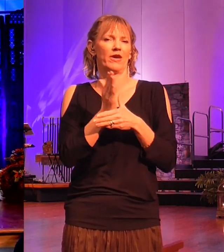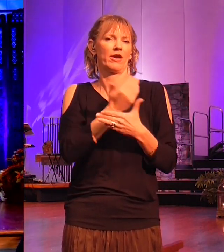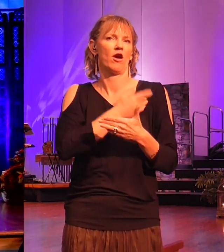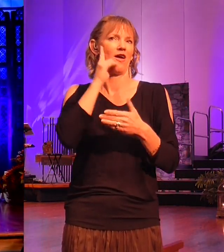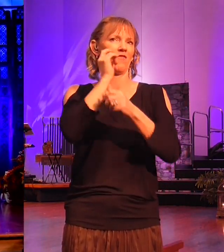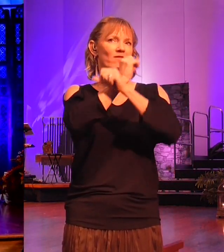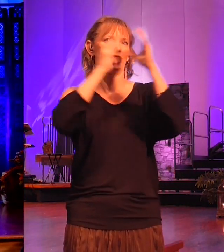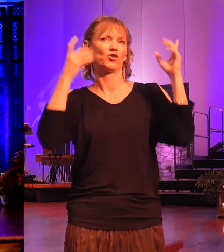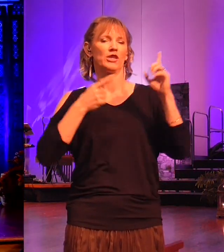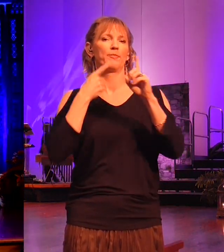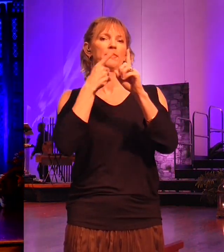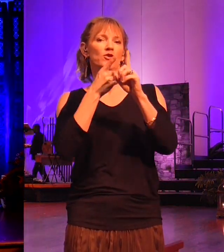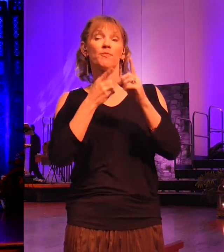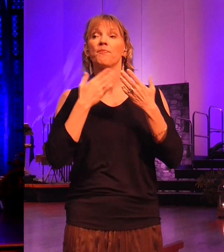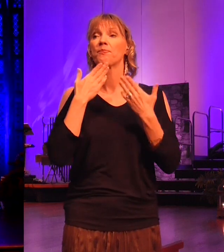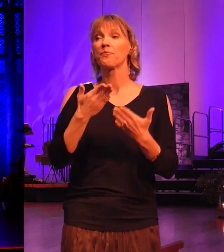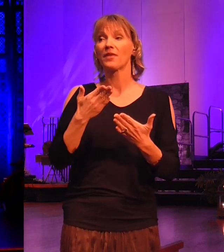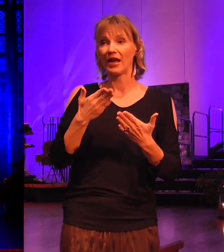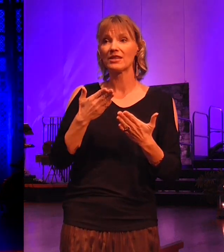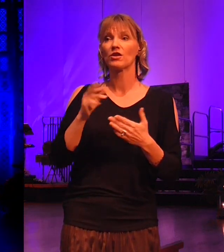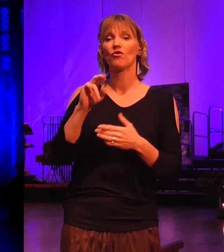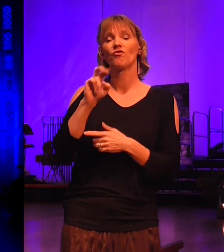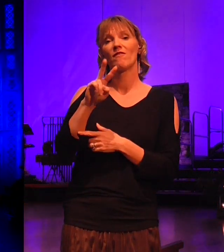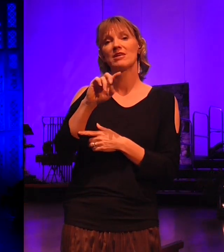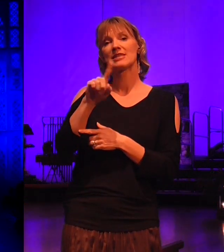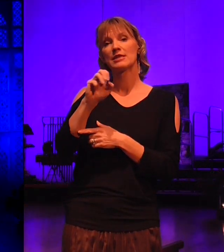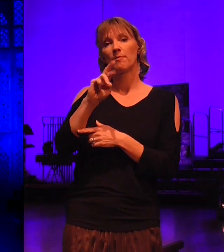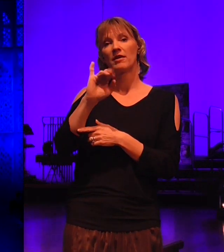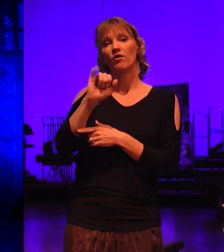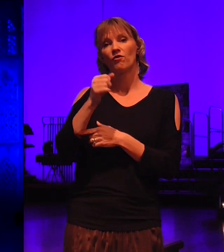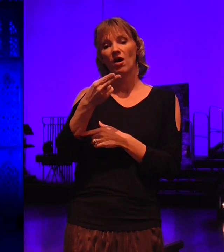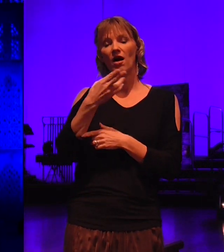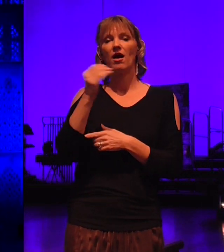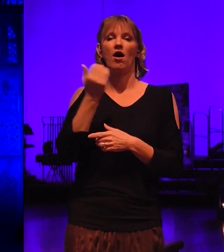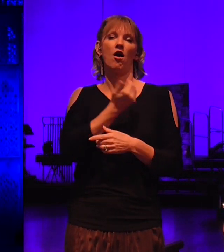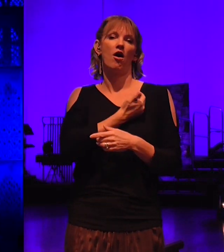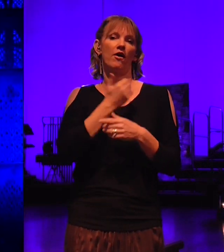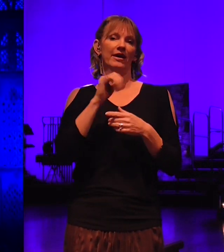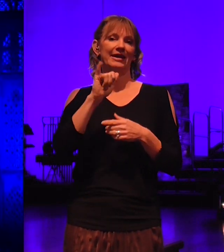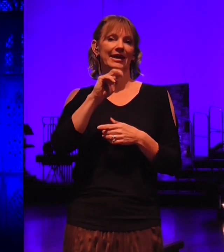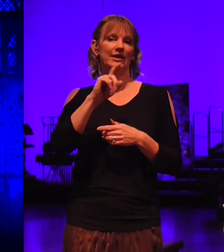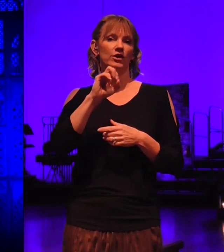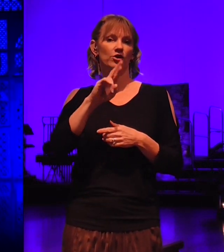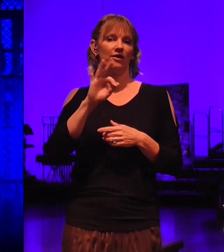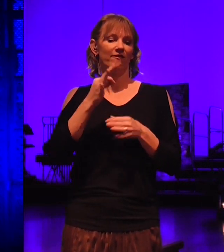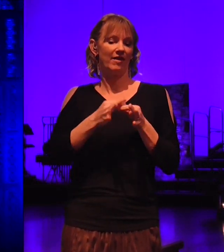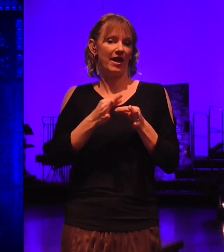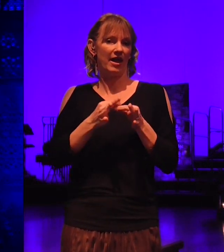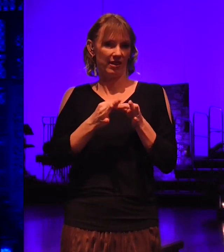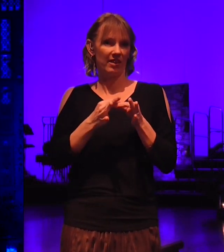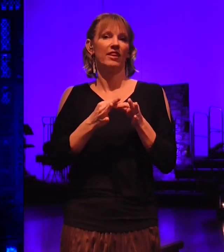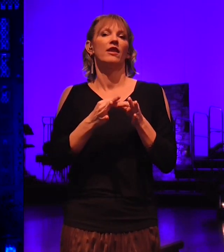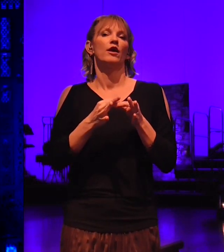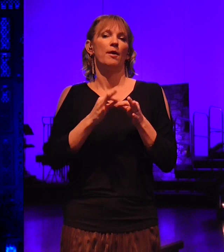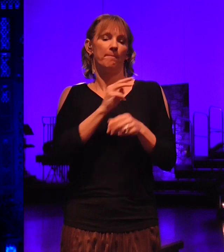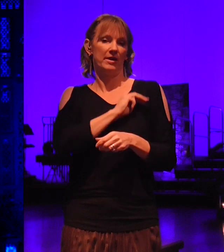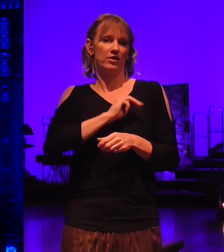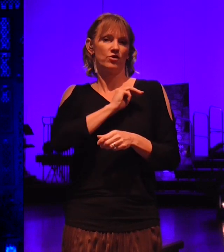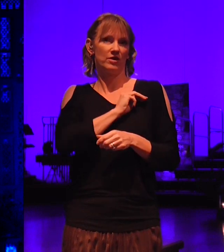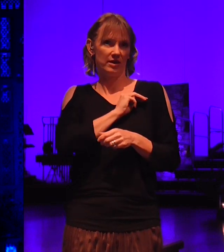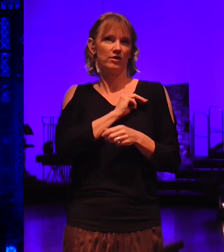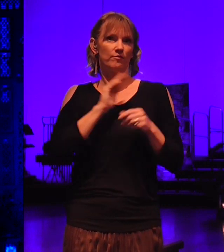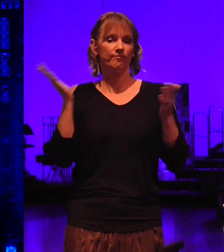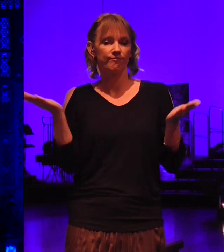And thanks to Reverend Zamira and our interfaith ministry for bringing us these spiritual practices. If you're here in the sanctuary, you